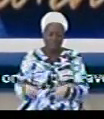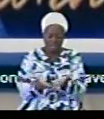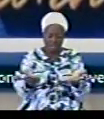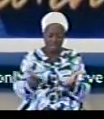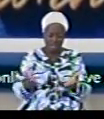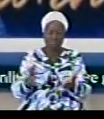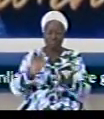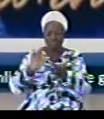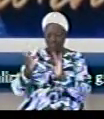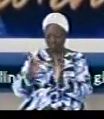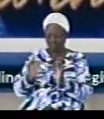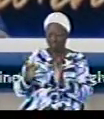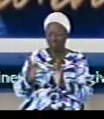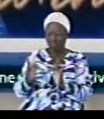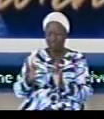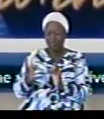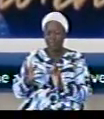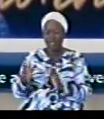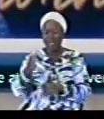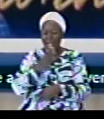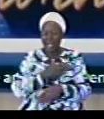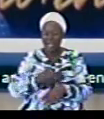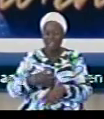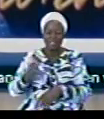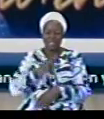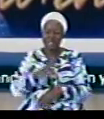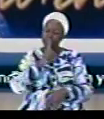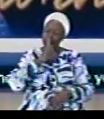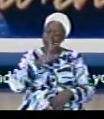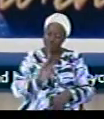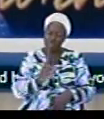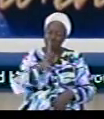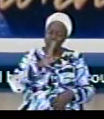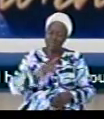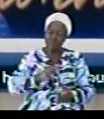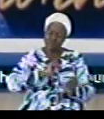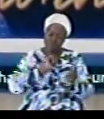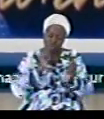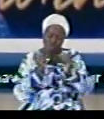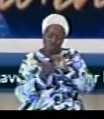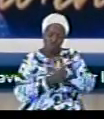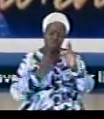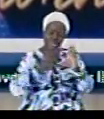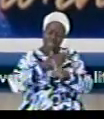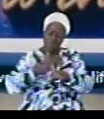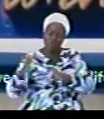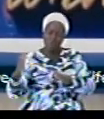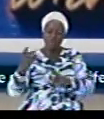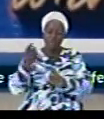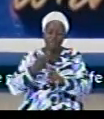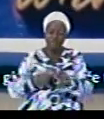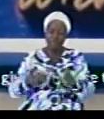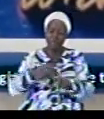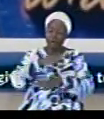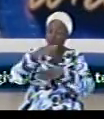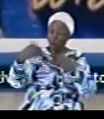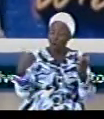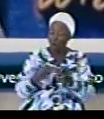and online, and they have genuinely turned away from all